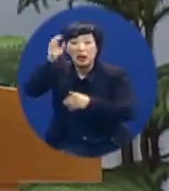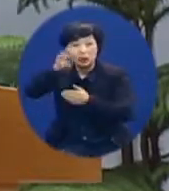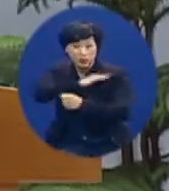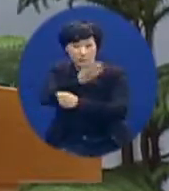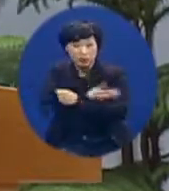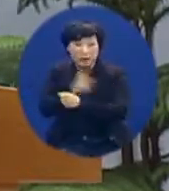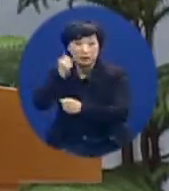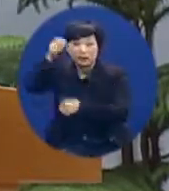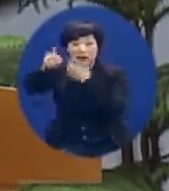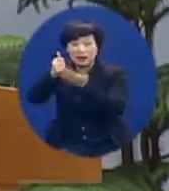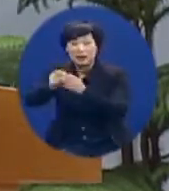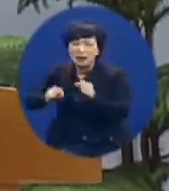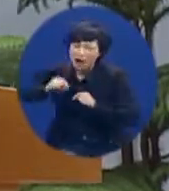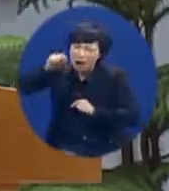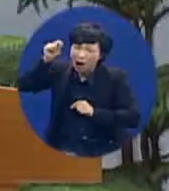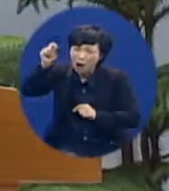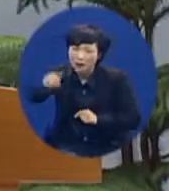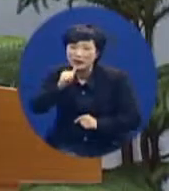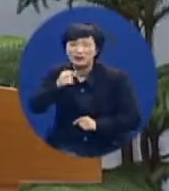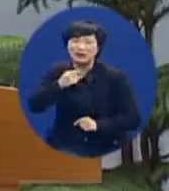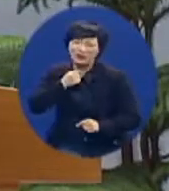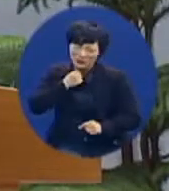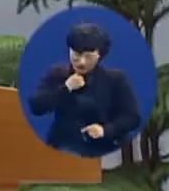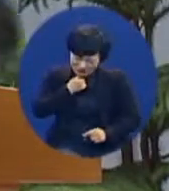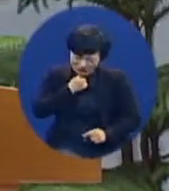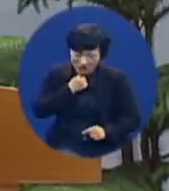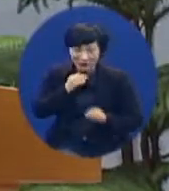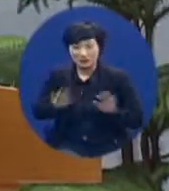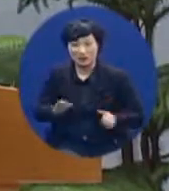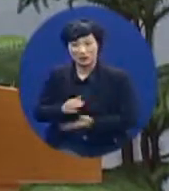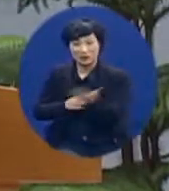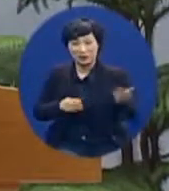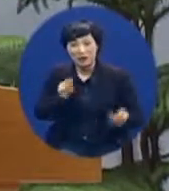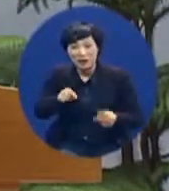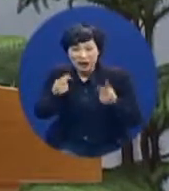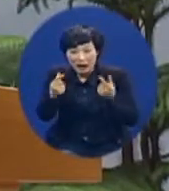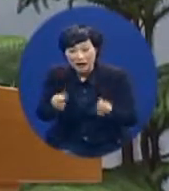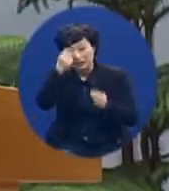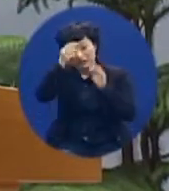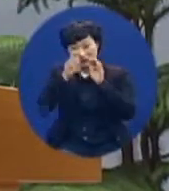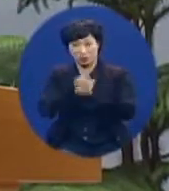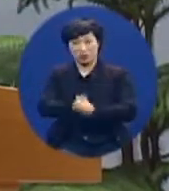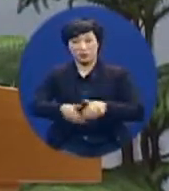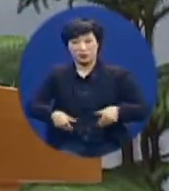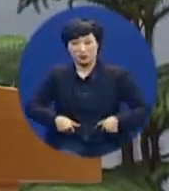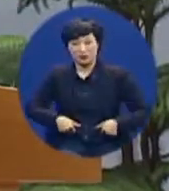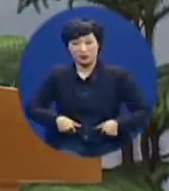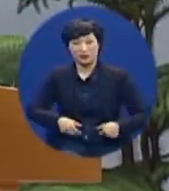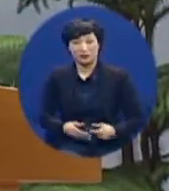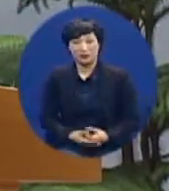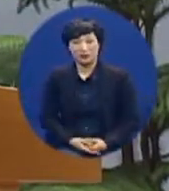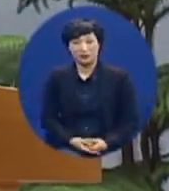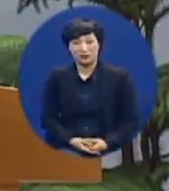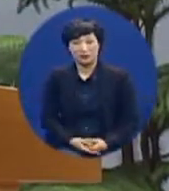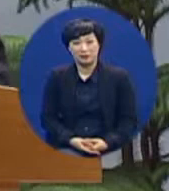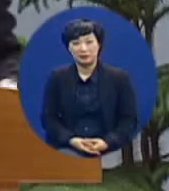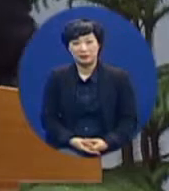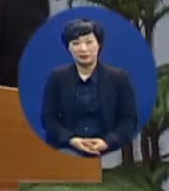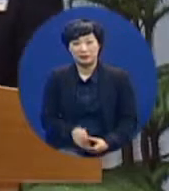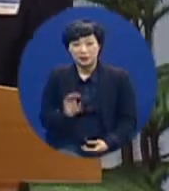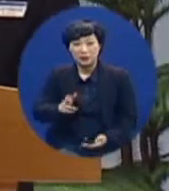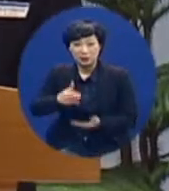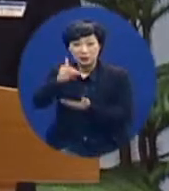Likewise, Jesus came to the world with the former authority of heaven and achieved the great history.